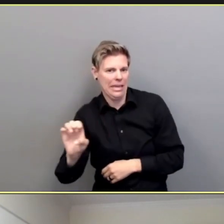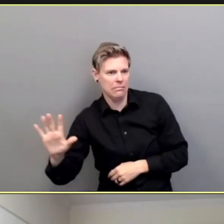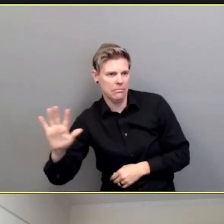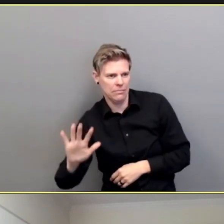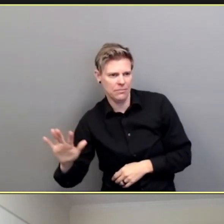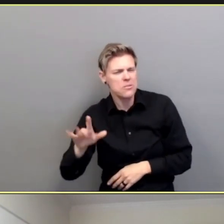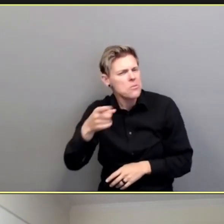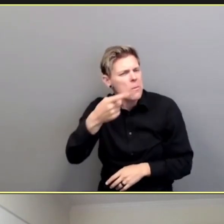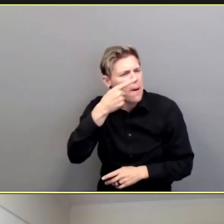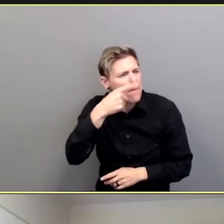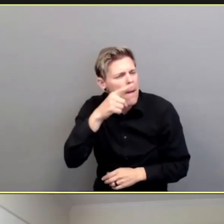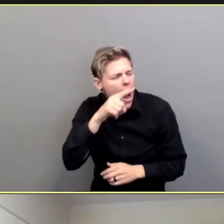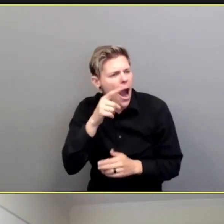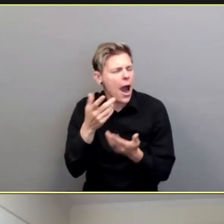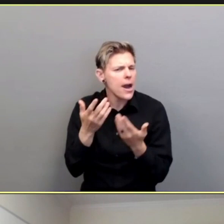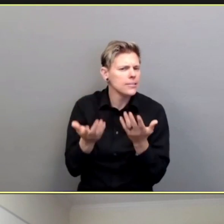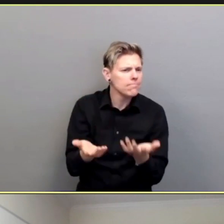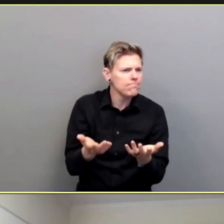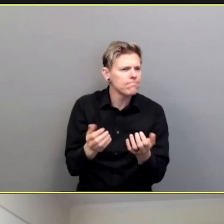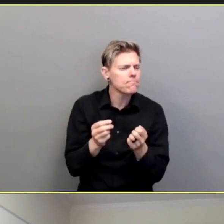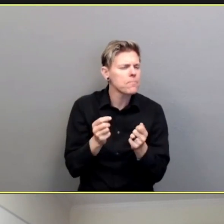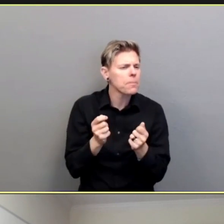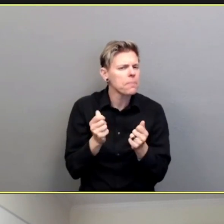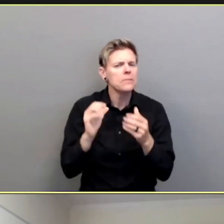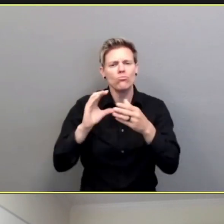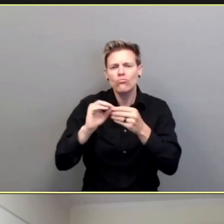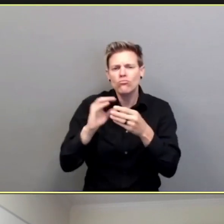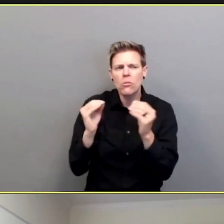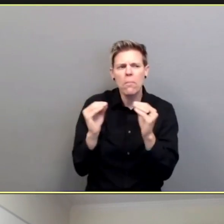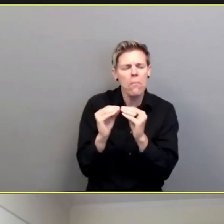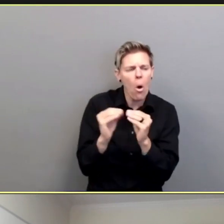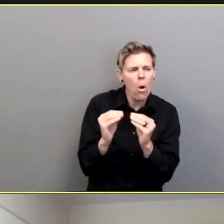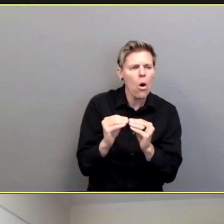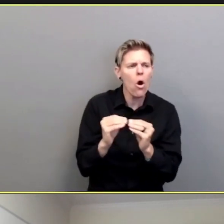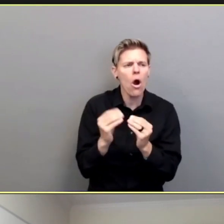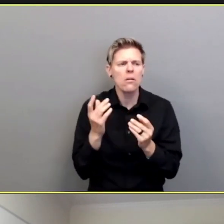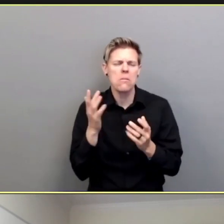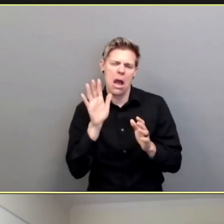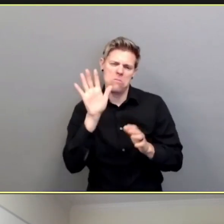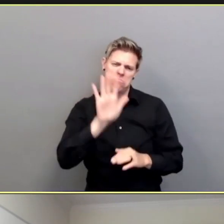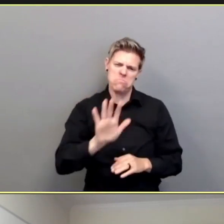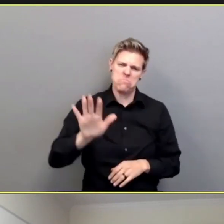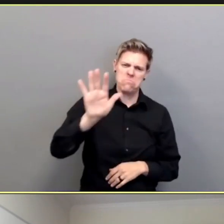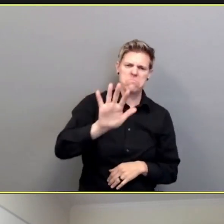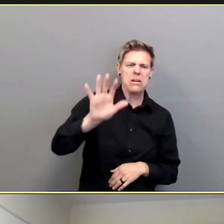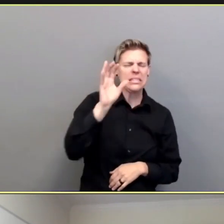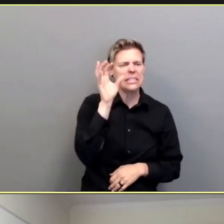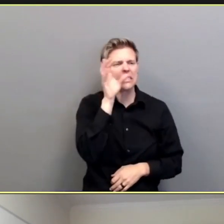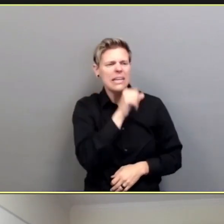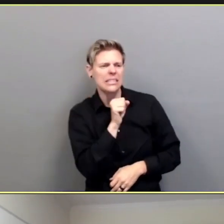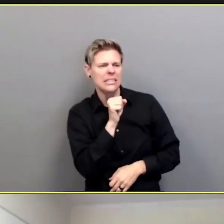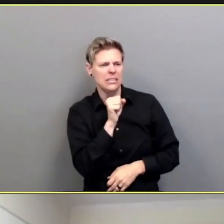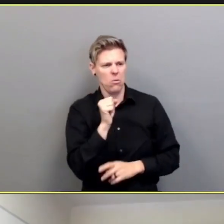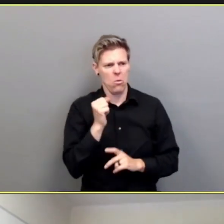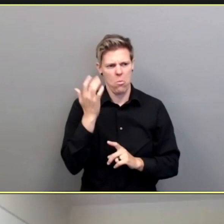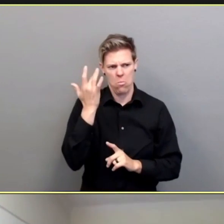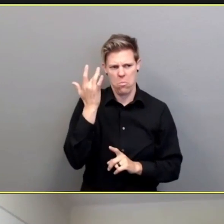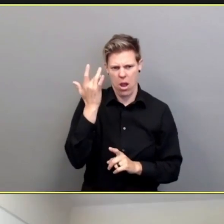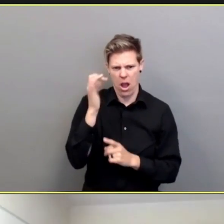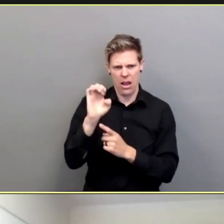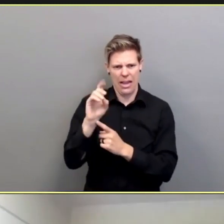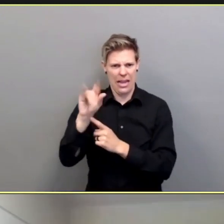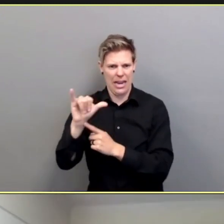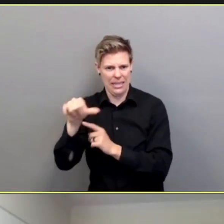speculate, however you want to term it, the sudden rise in cases that we had in Eddy County from